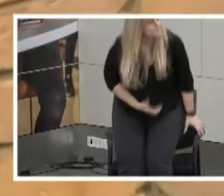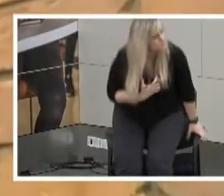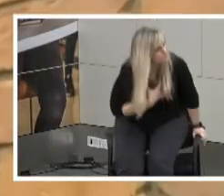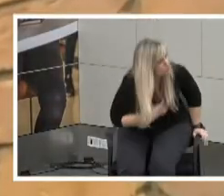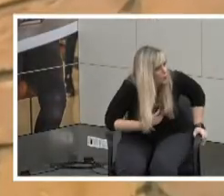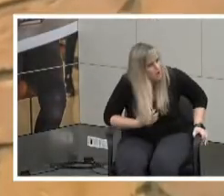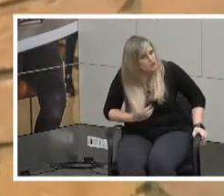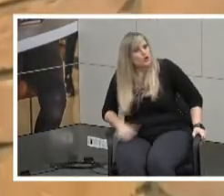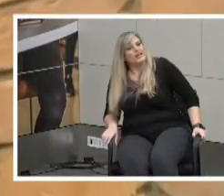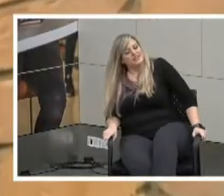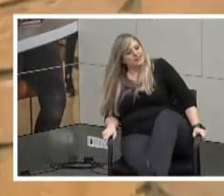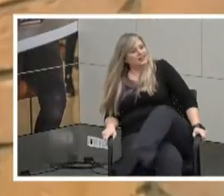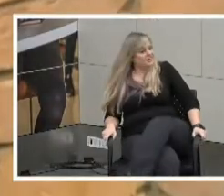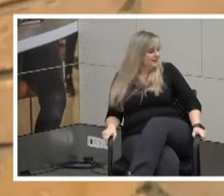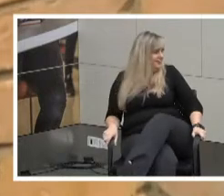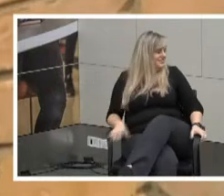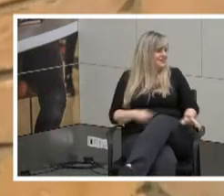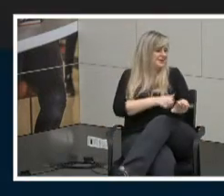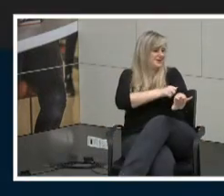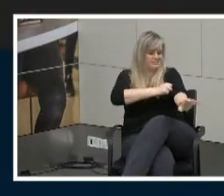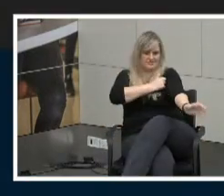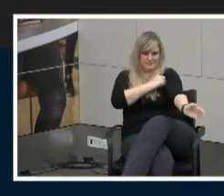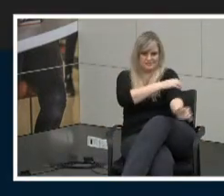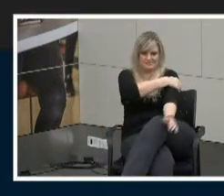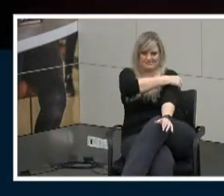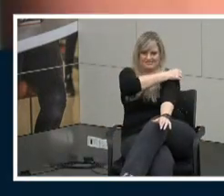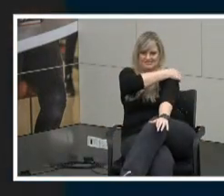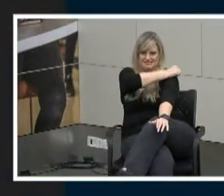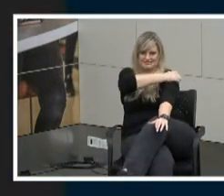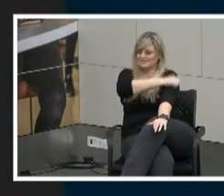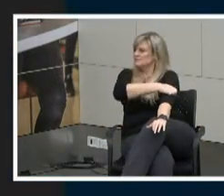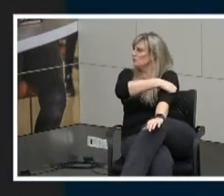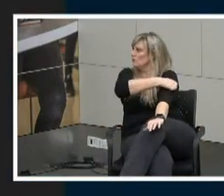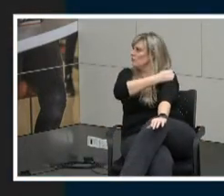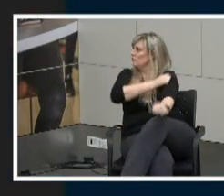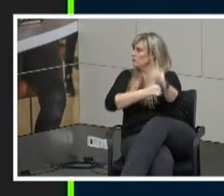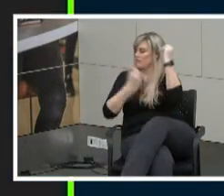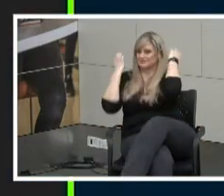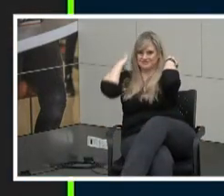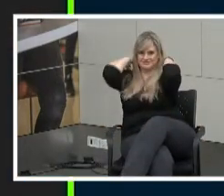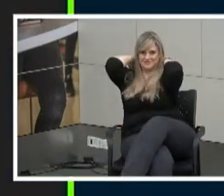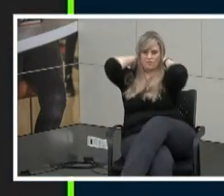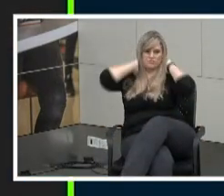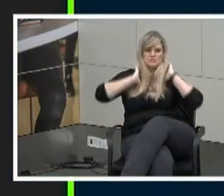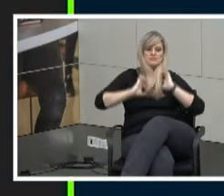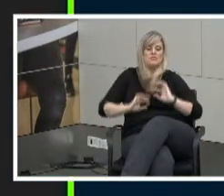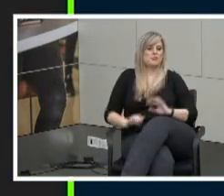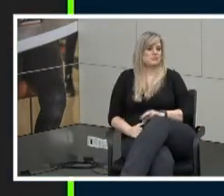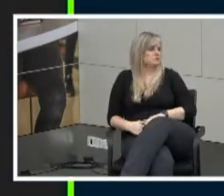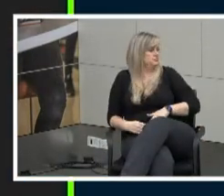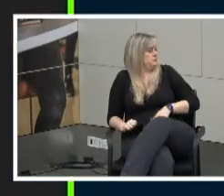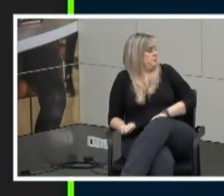begin Miss chapen if you'll turn on your camera oh